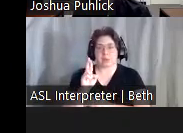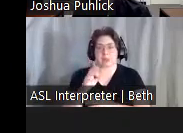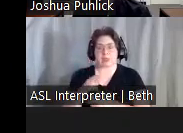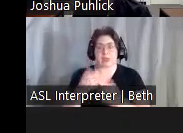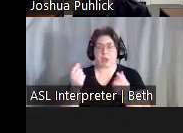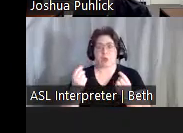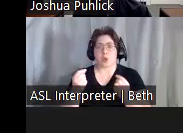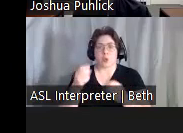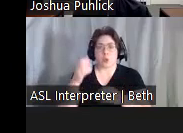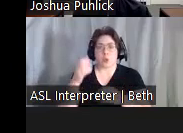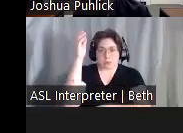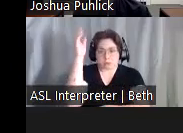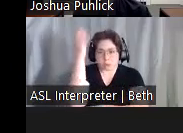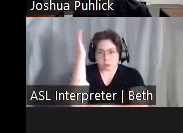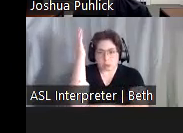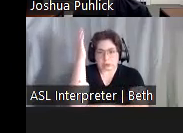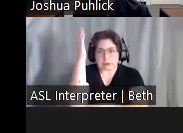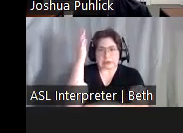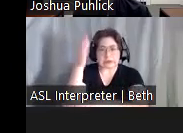trees within these different